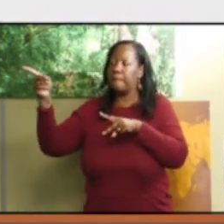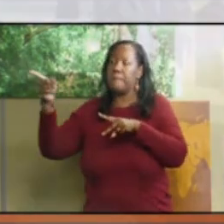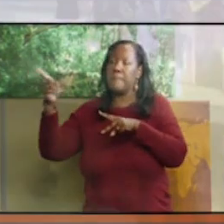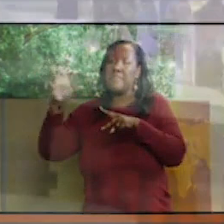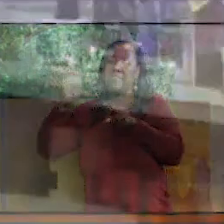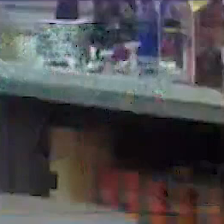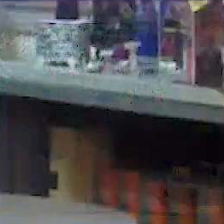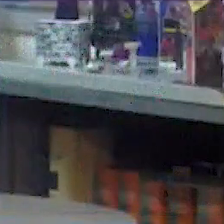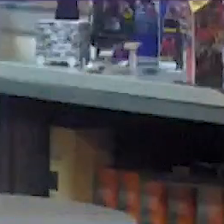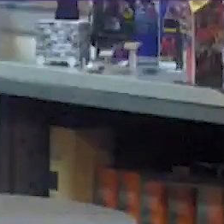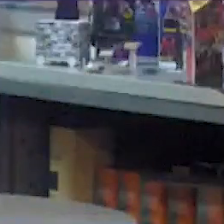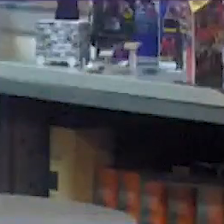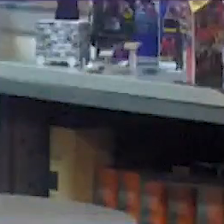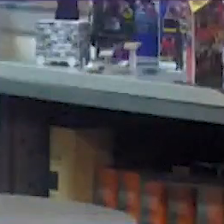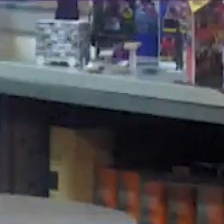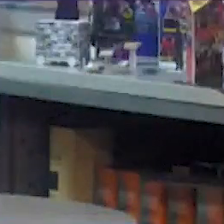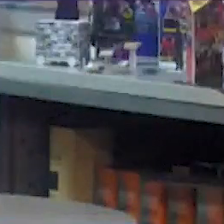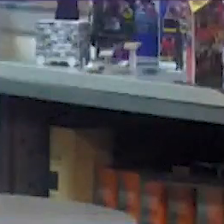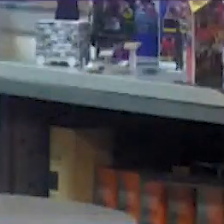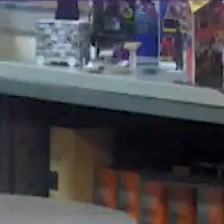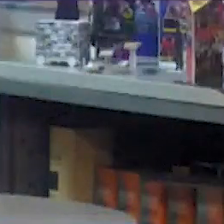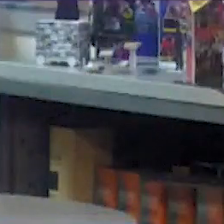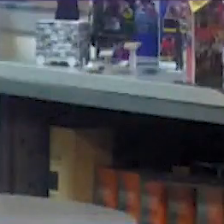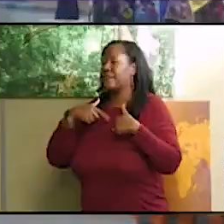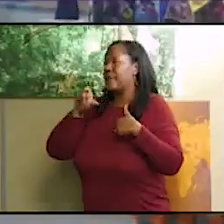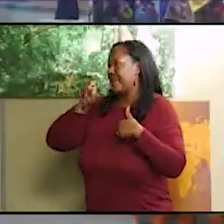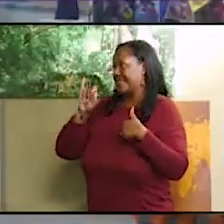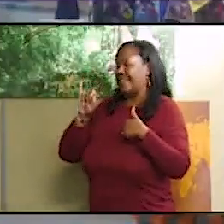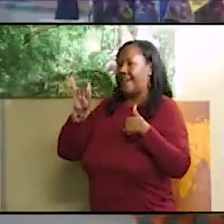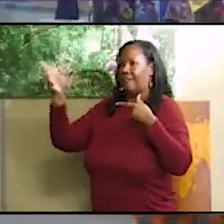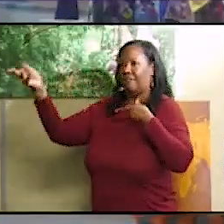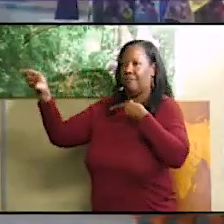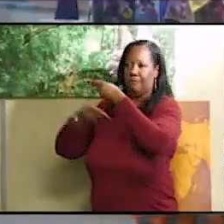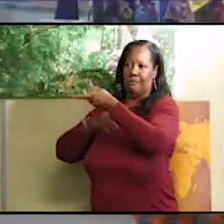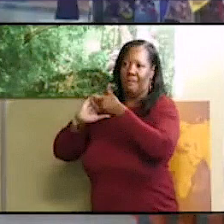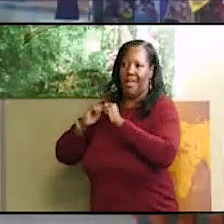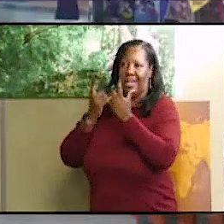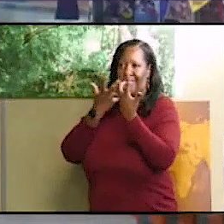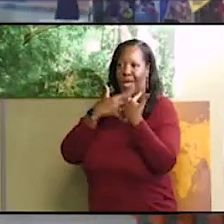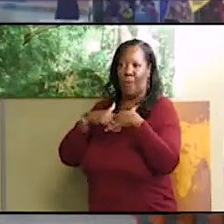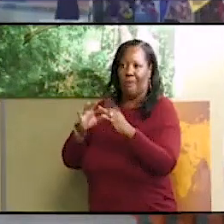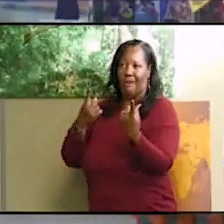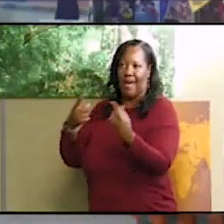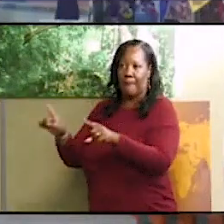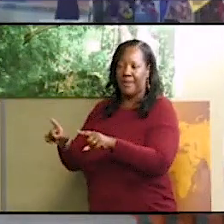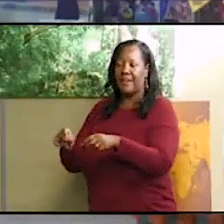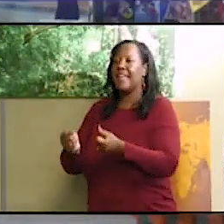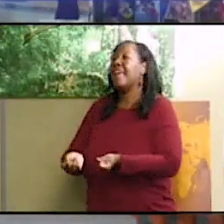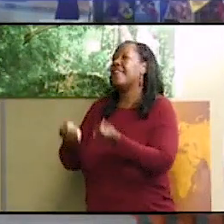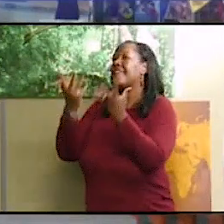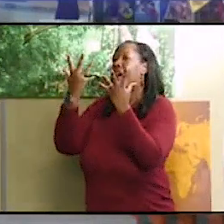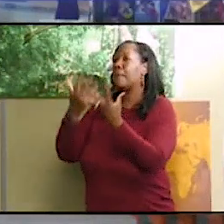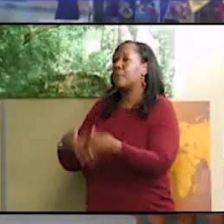agency as well as the funding from the Smithsonian Institution and the dollar amount.